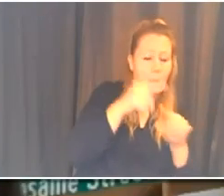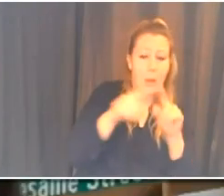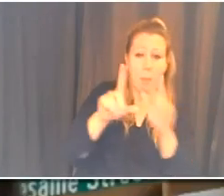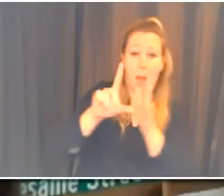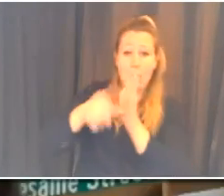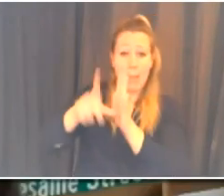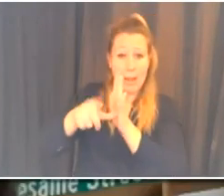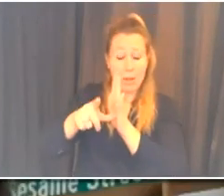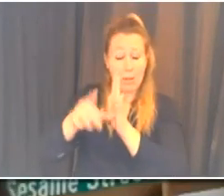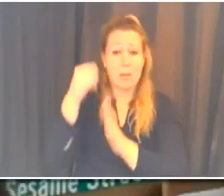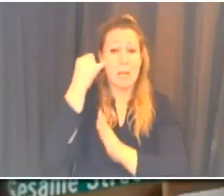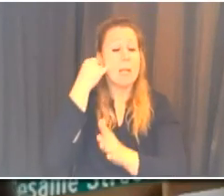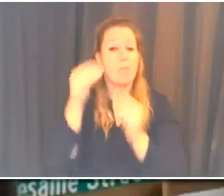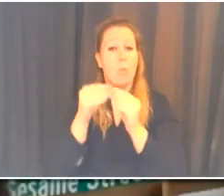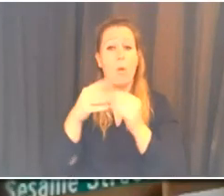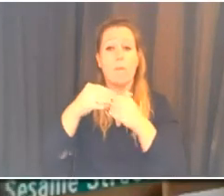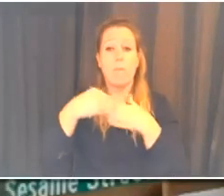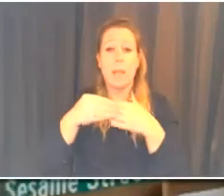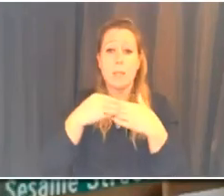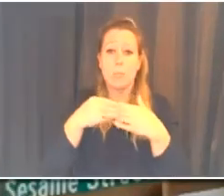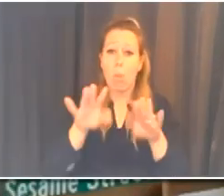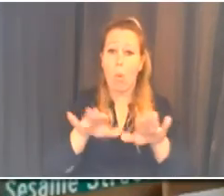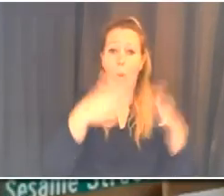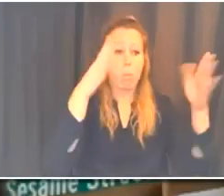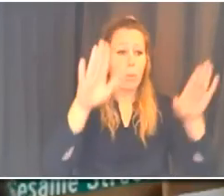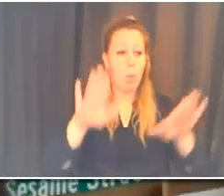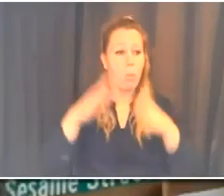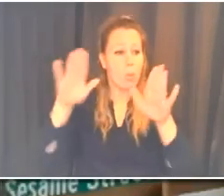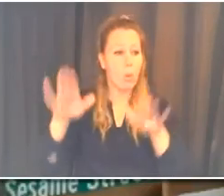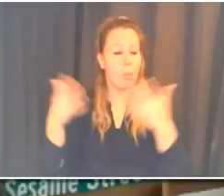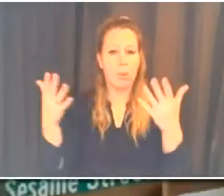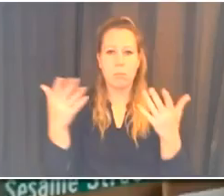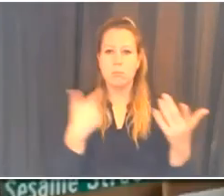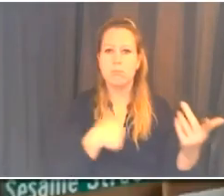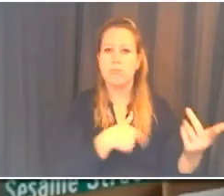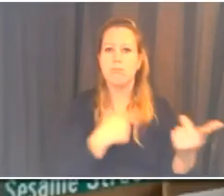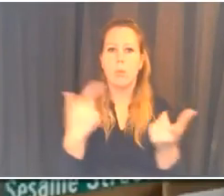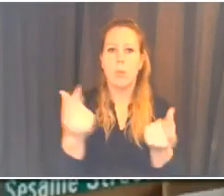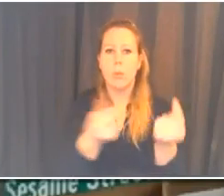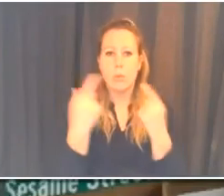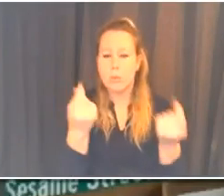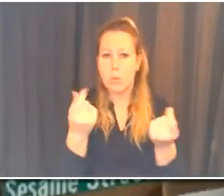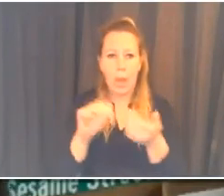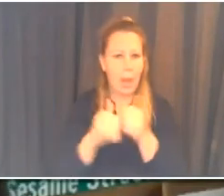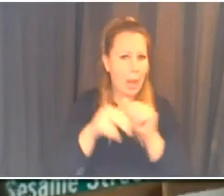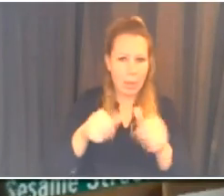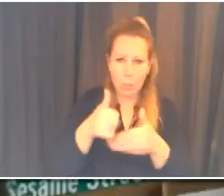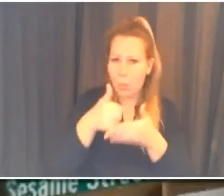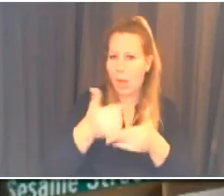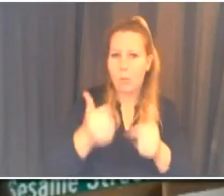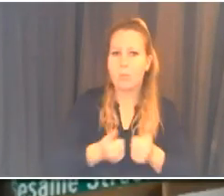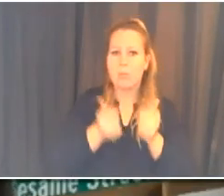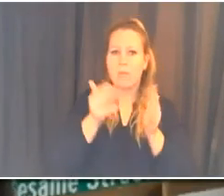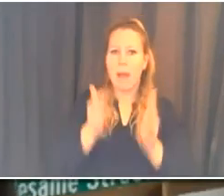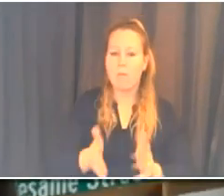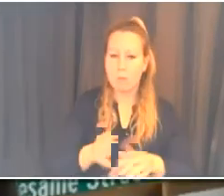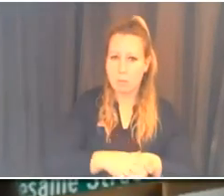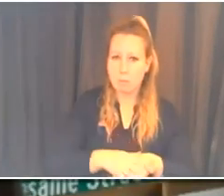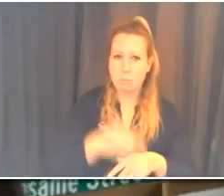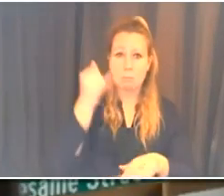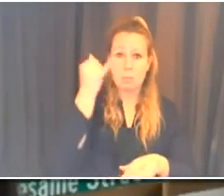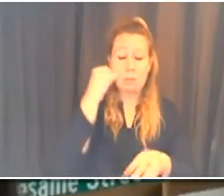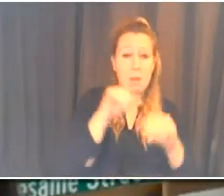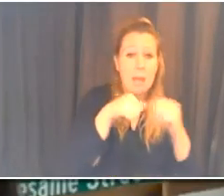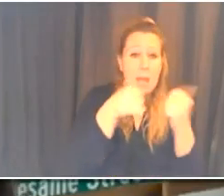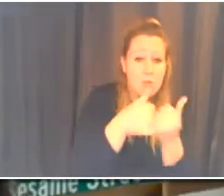to make sure they're available that type of preparation can be happening right now um so we look forward to hearing a